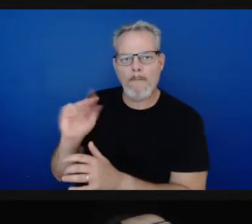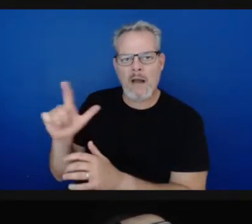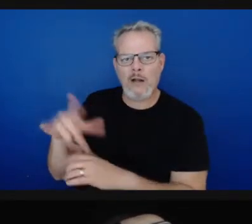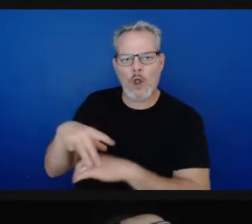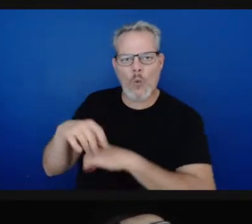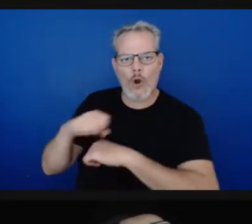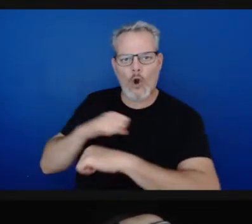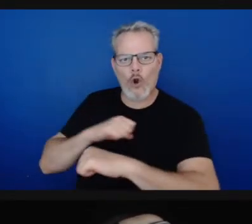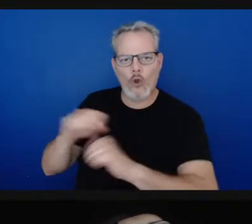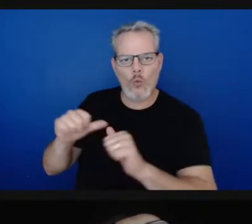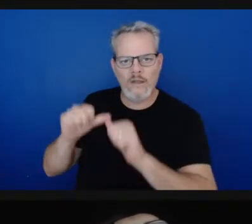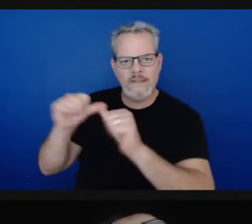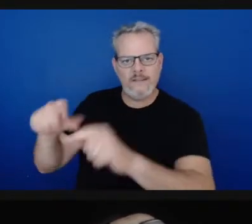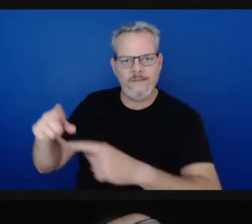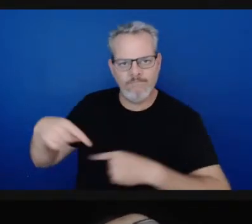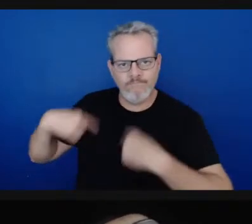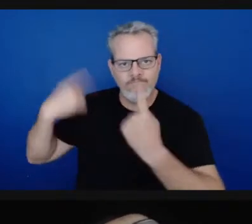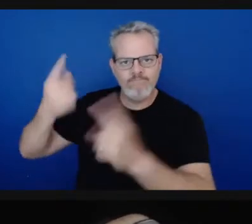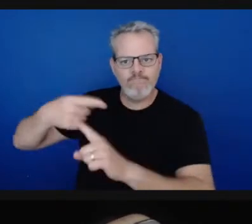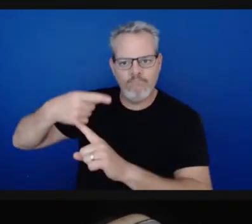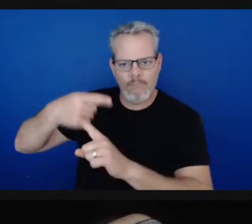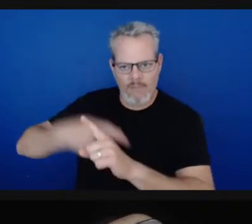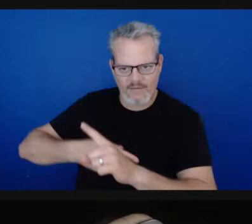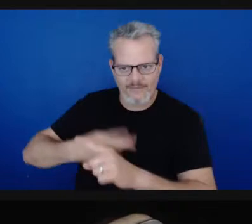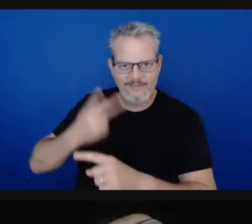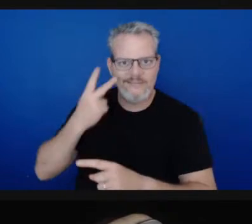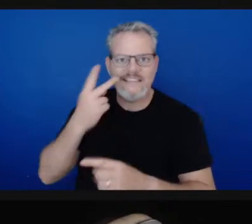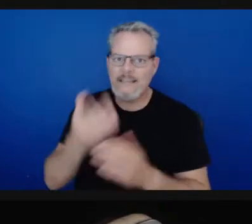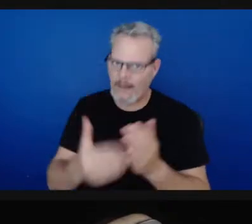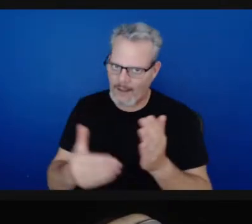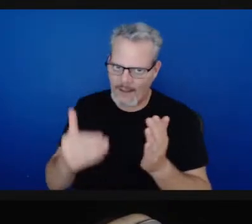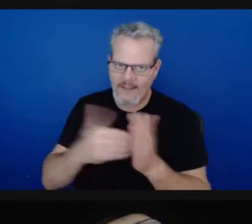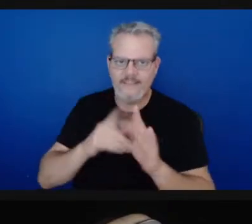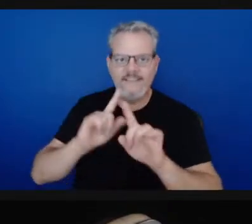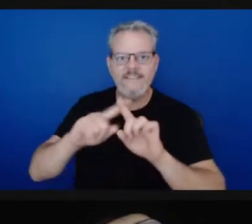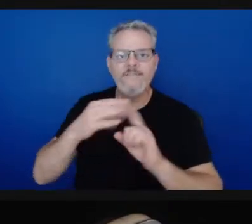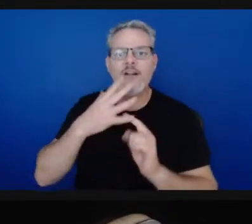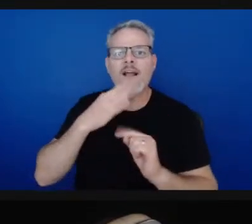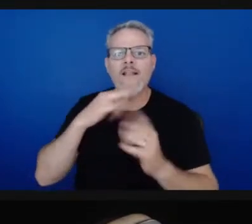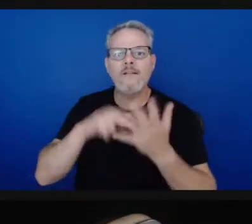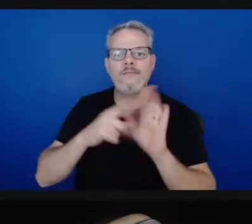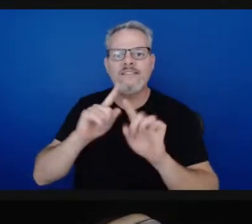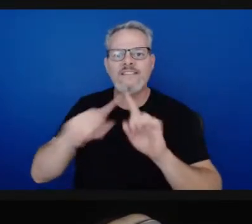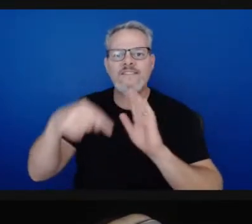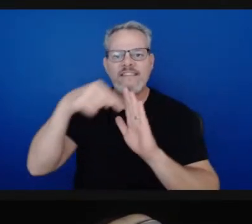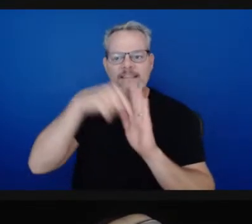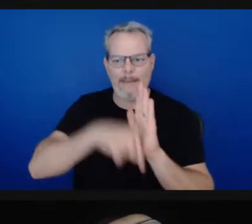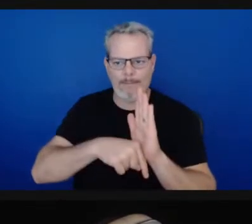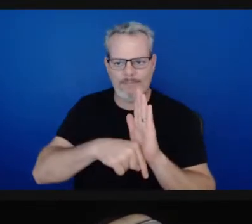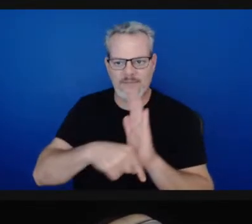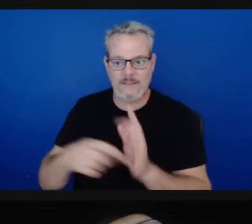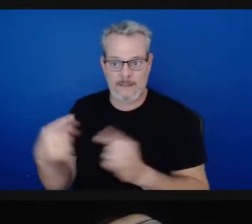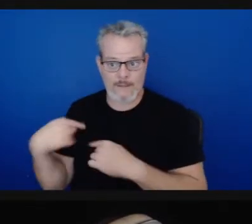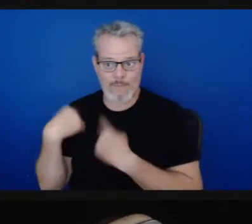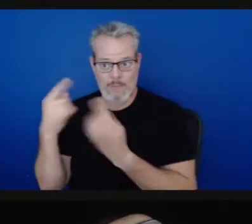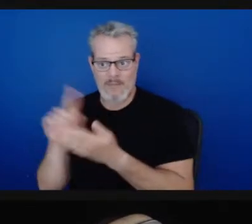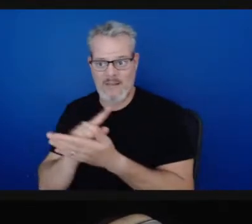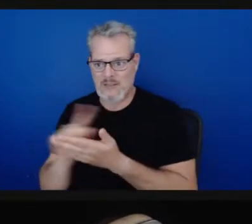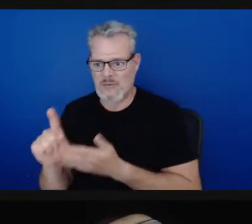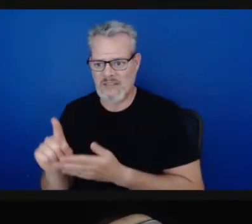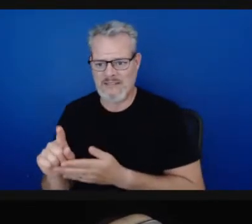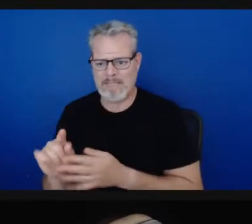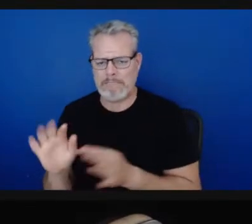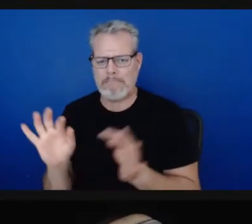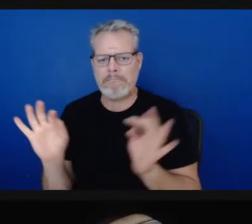Right there. Colored by depth once again. And for the last week, hardly anything happening